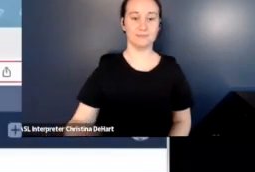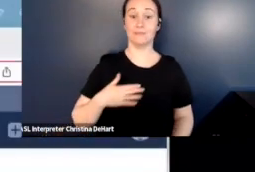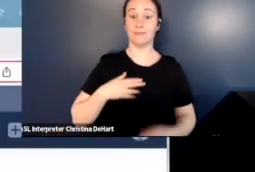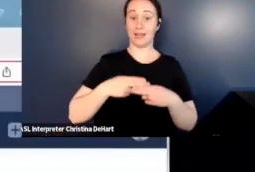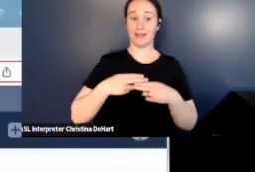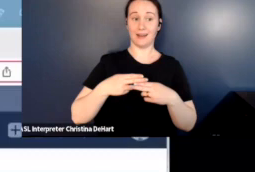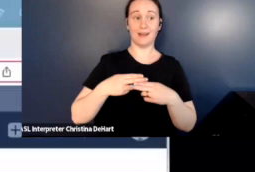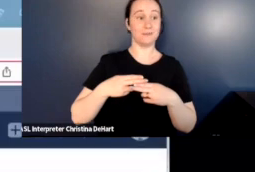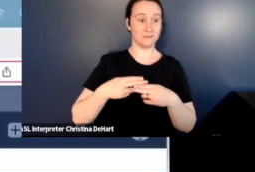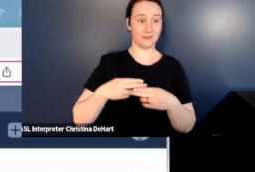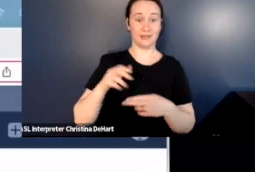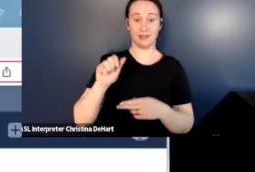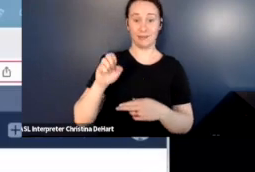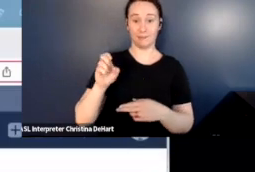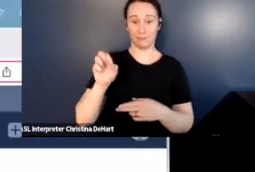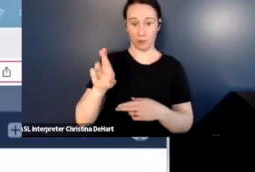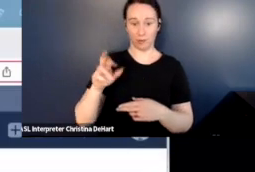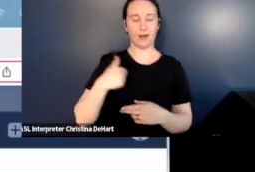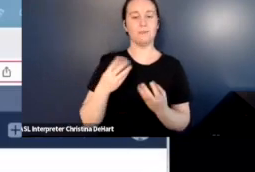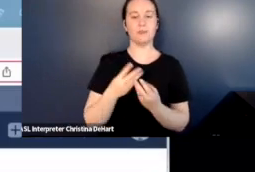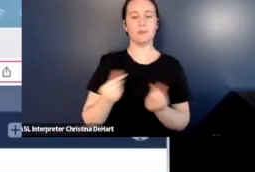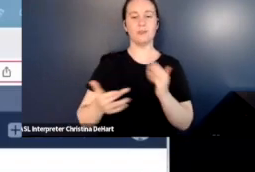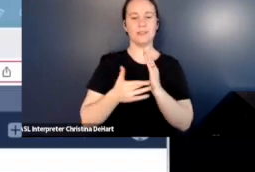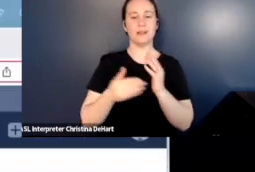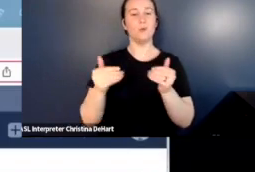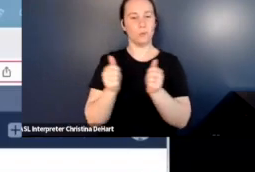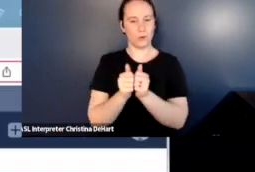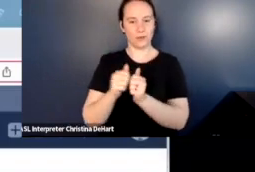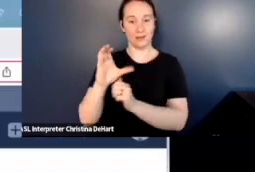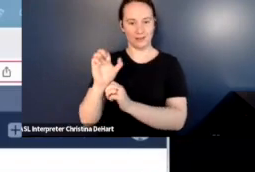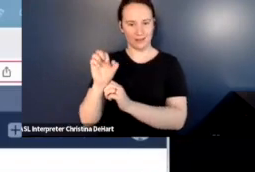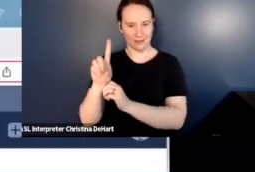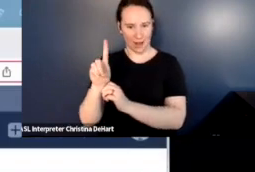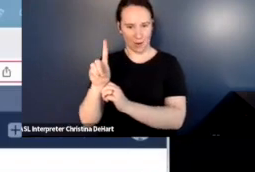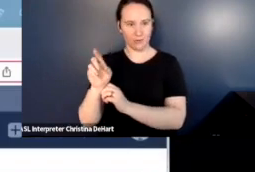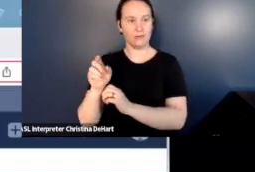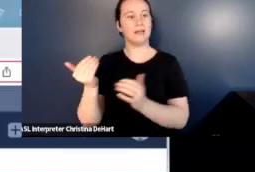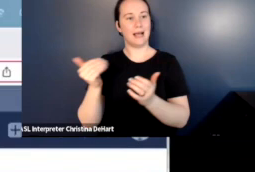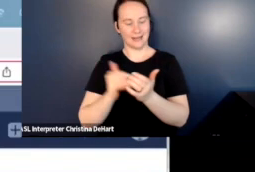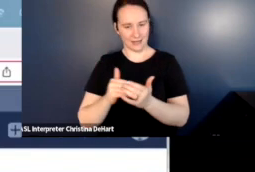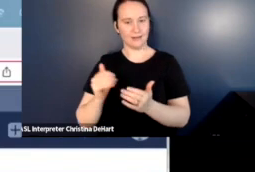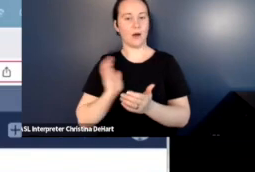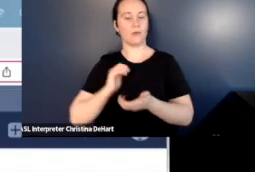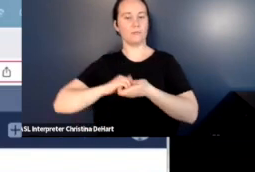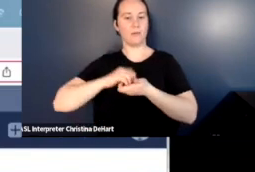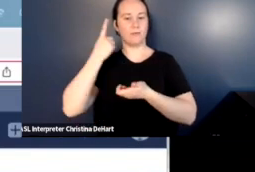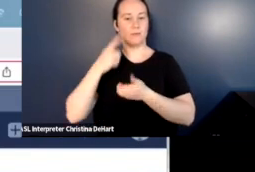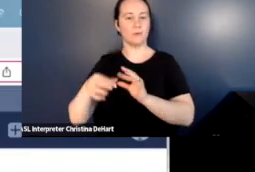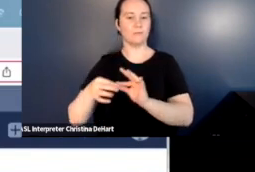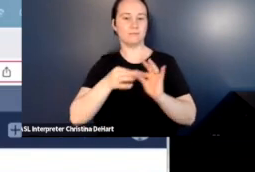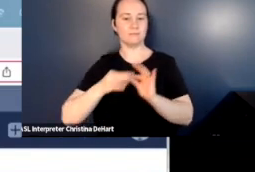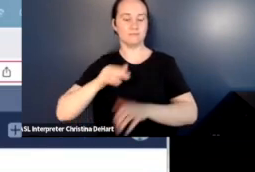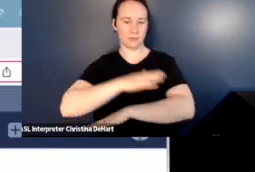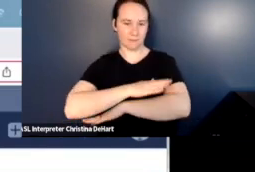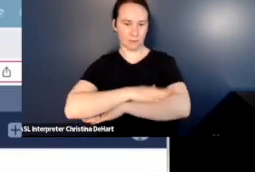My name is Ember Fewer, and I am a solution architect with Coastal Cloud, who is the Salesforce implementation partner for the unified